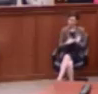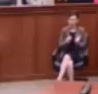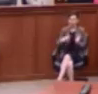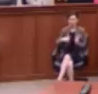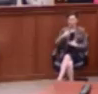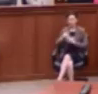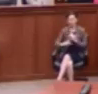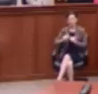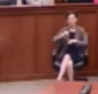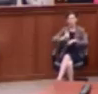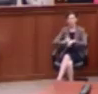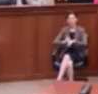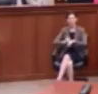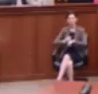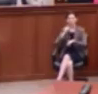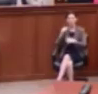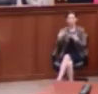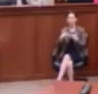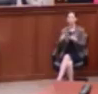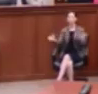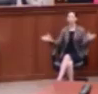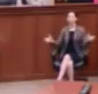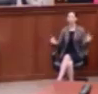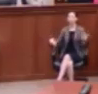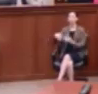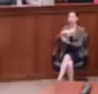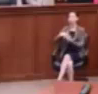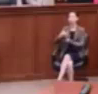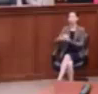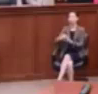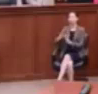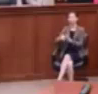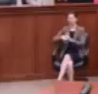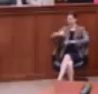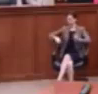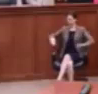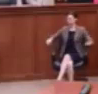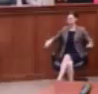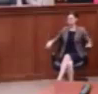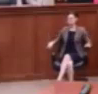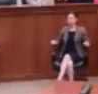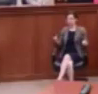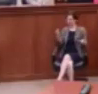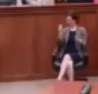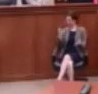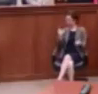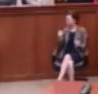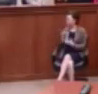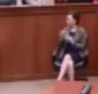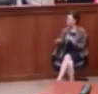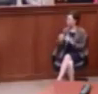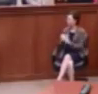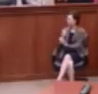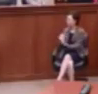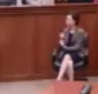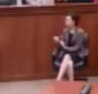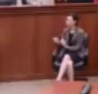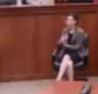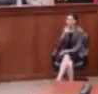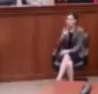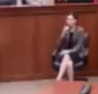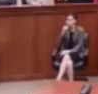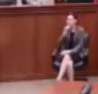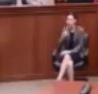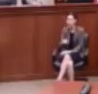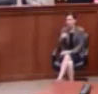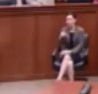set up in a way that we have a broad socioeconomic background of kids that says we have great options. Where does this fit for you? No matter who you are,